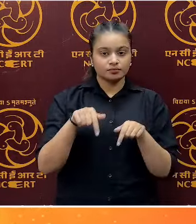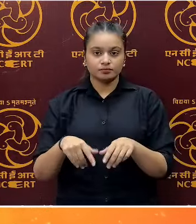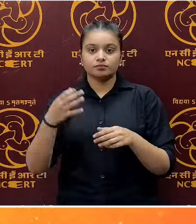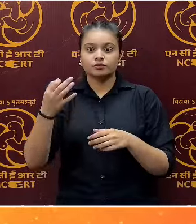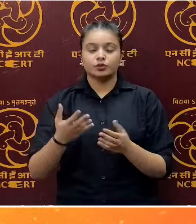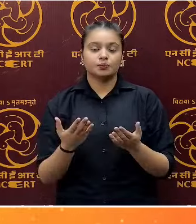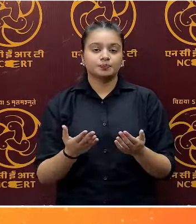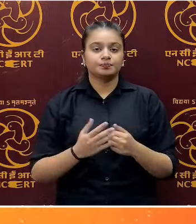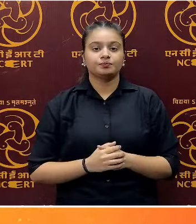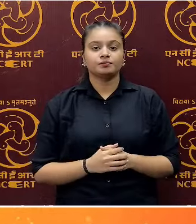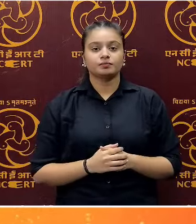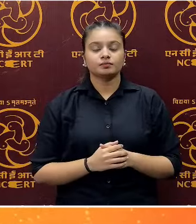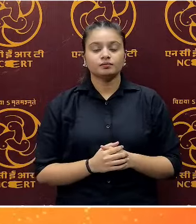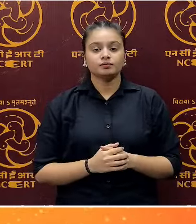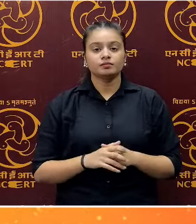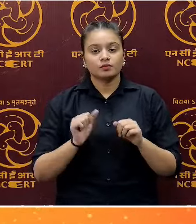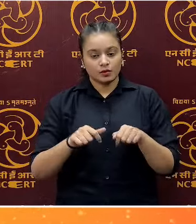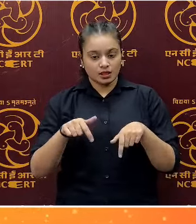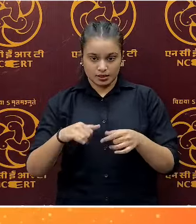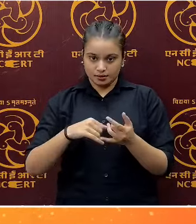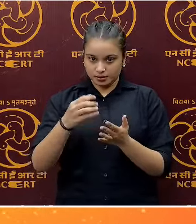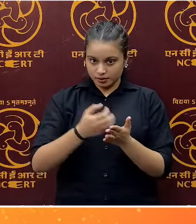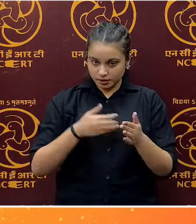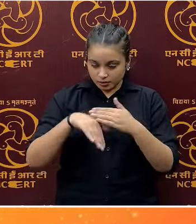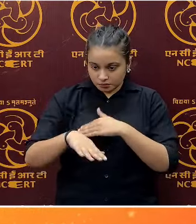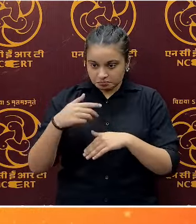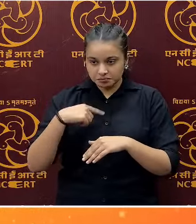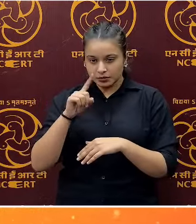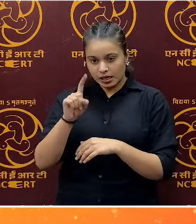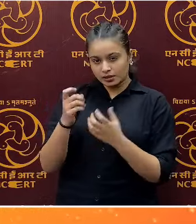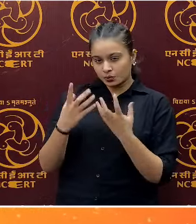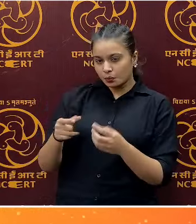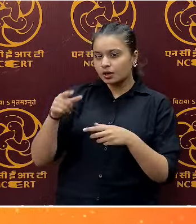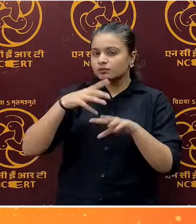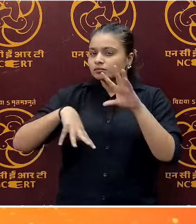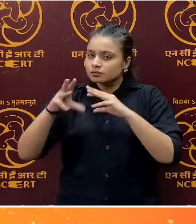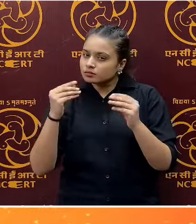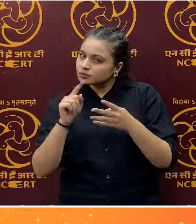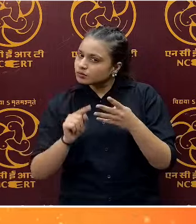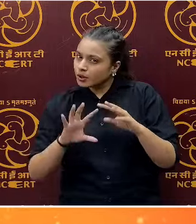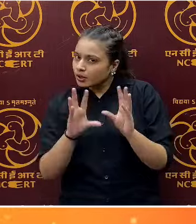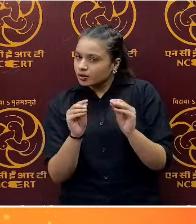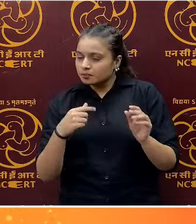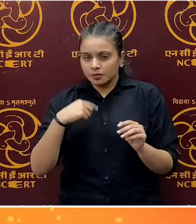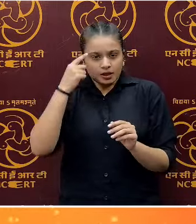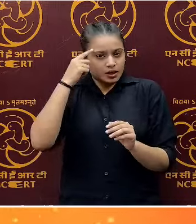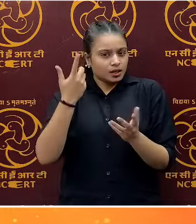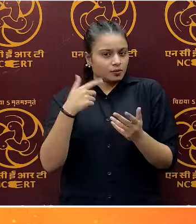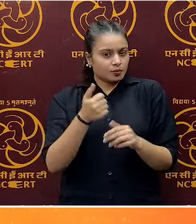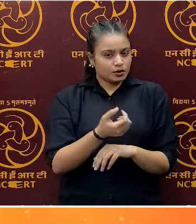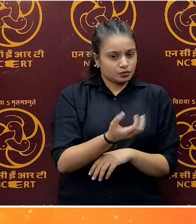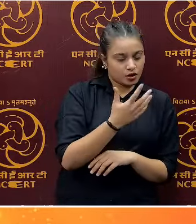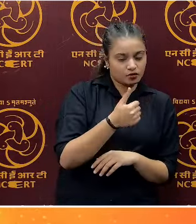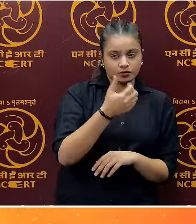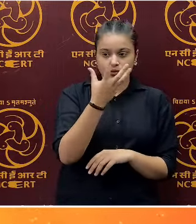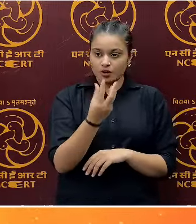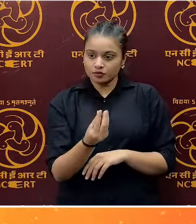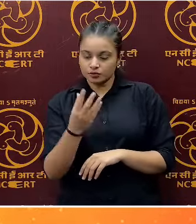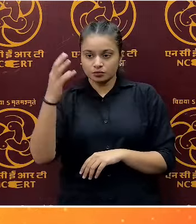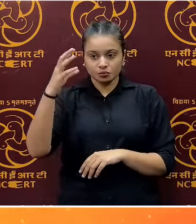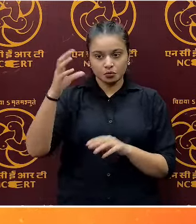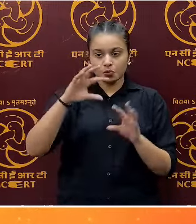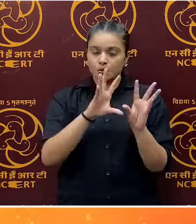Now, in this session, I wanted to ask you what we are going to learn, because I think good morning, good afternoon, good evening, good night,